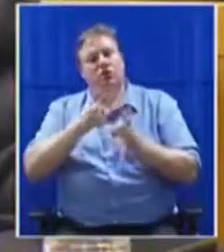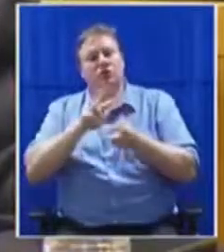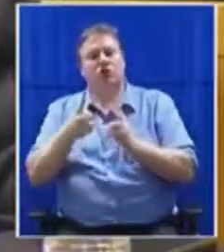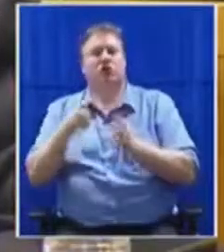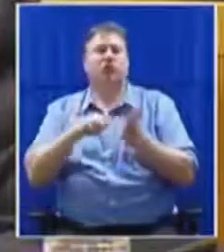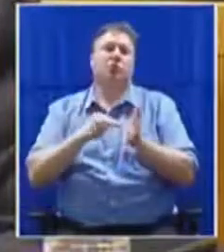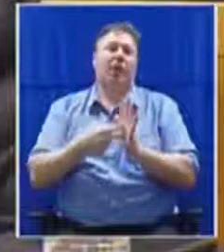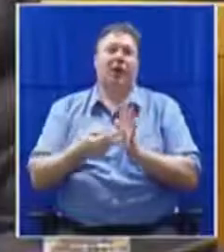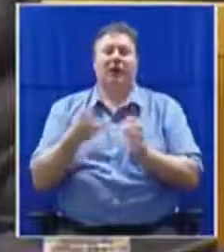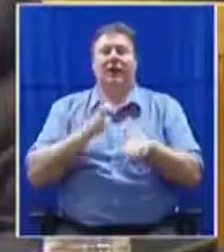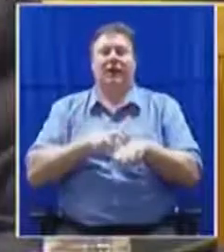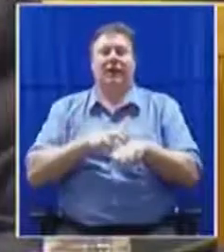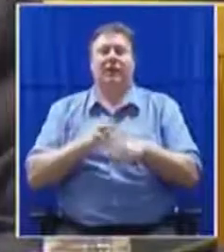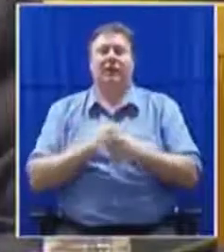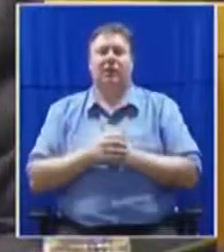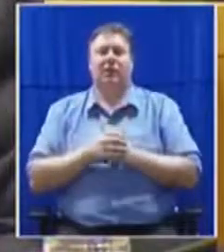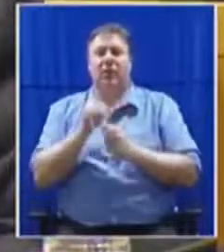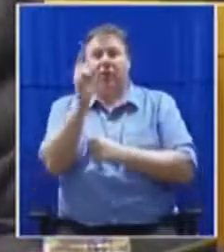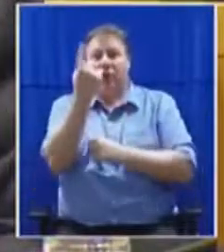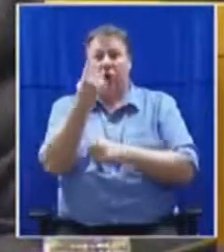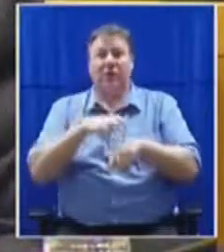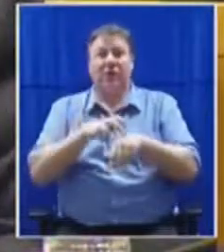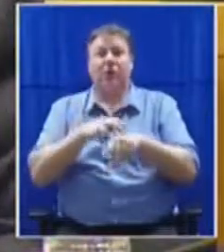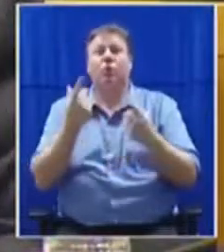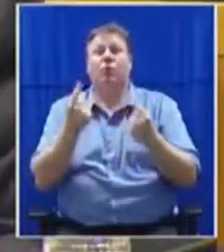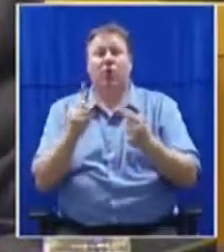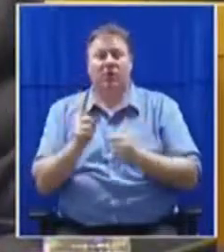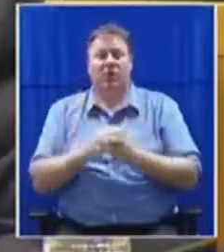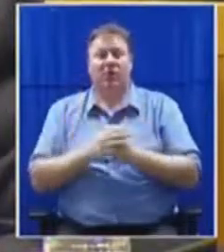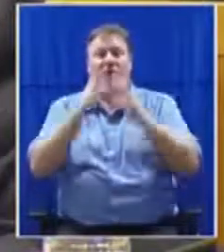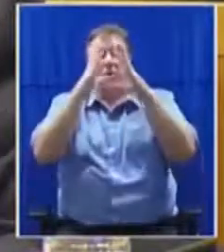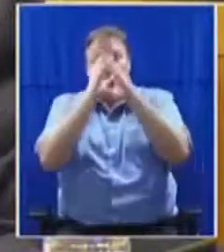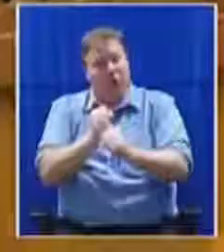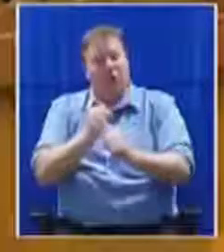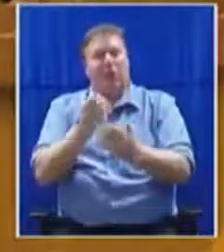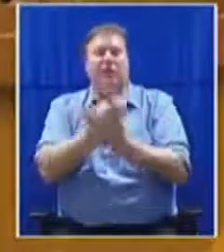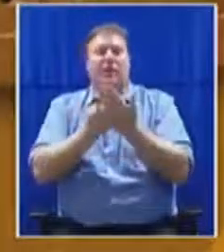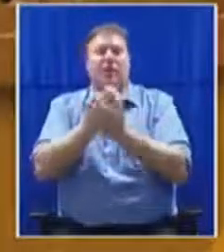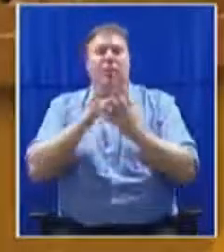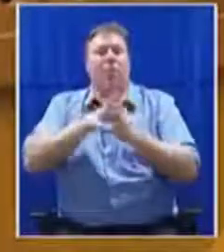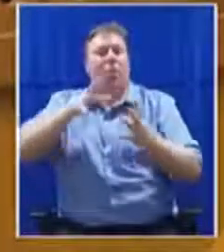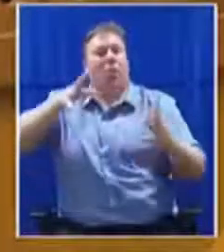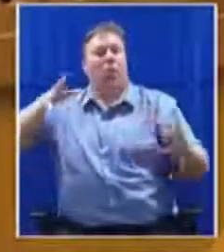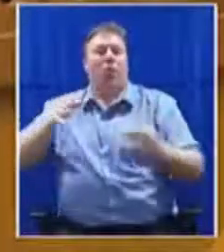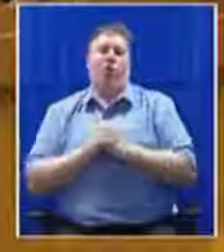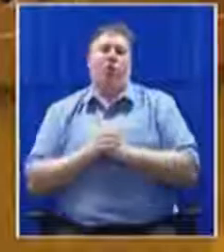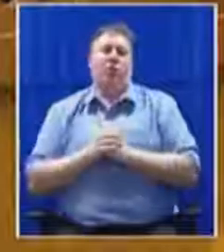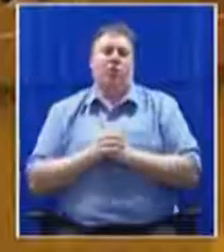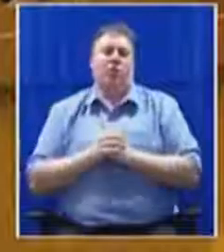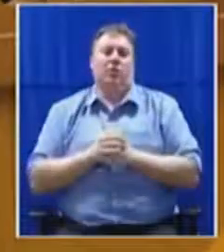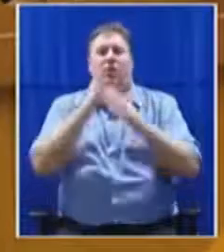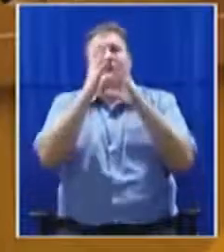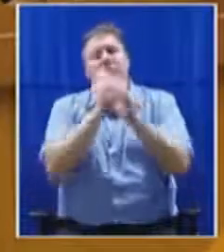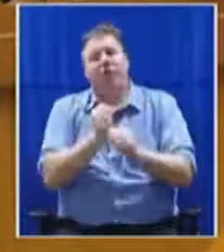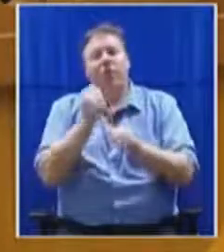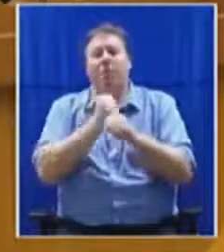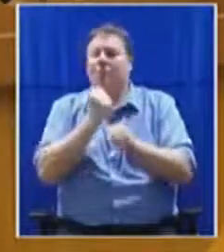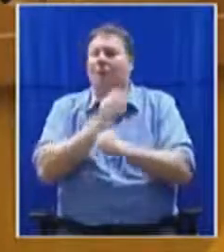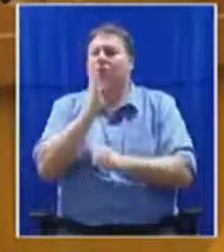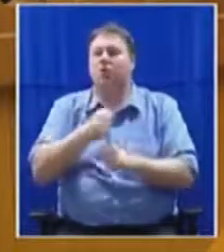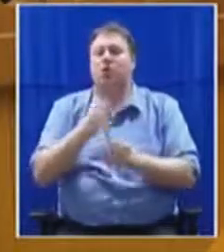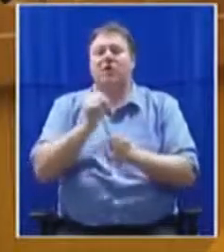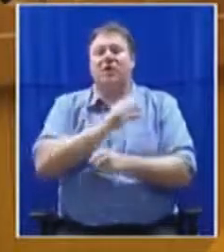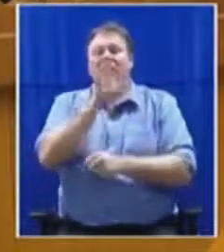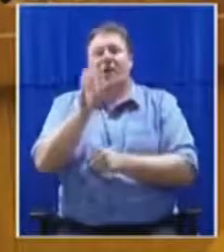that we must do is focus on nothing else but economic growth. The focus must make sure that South Africa becomes an attractive place